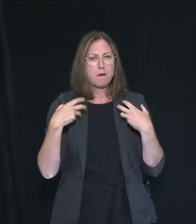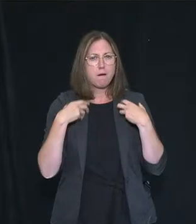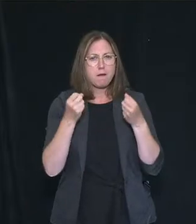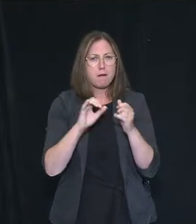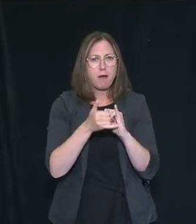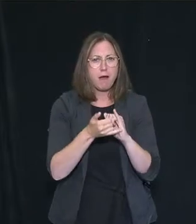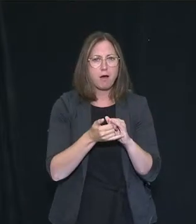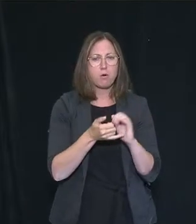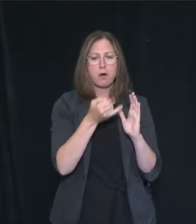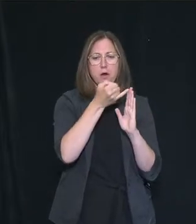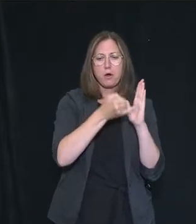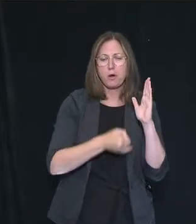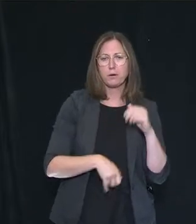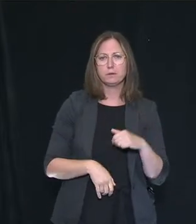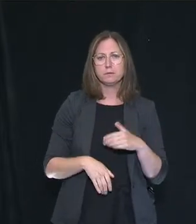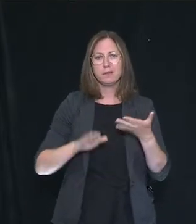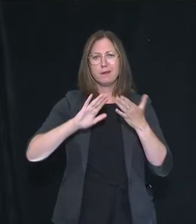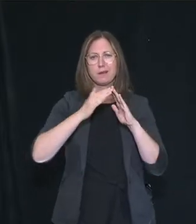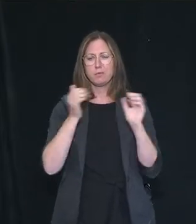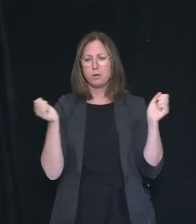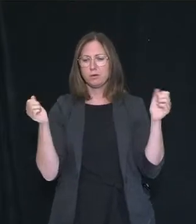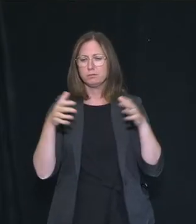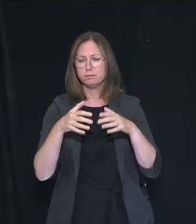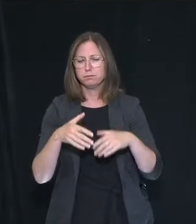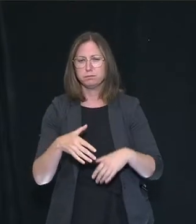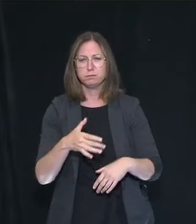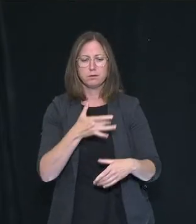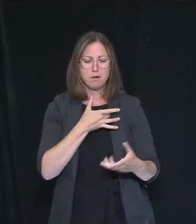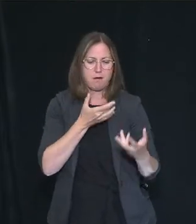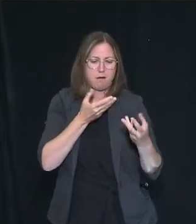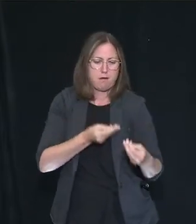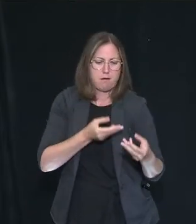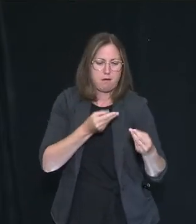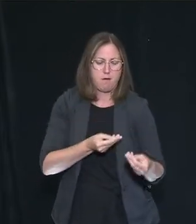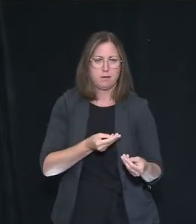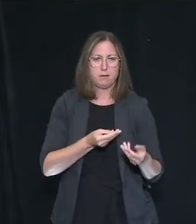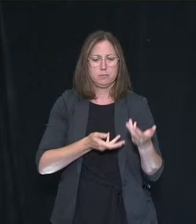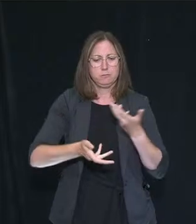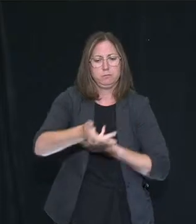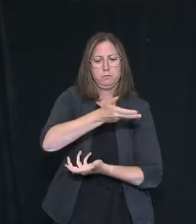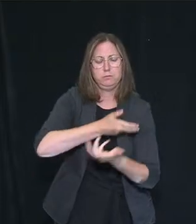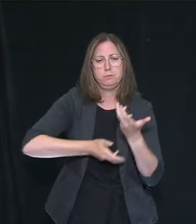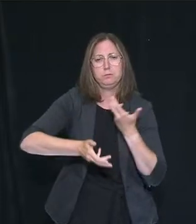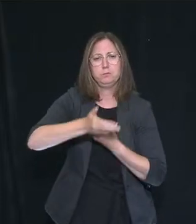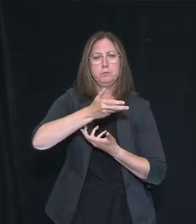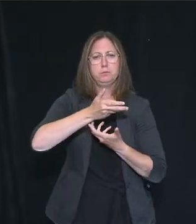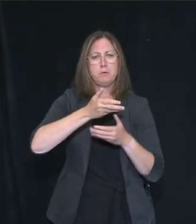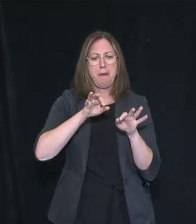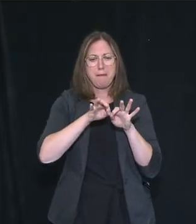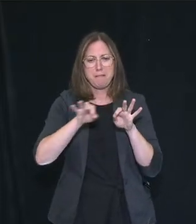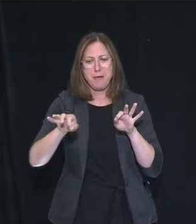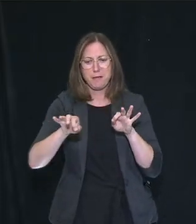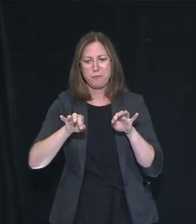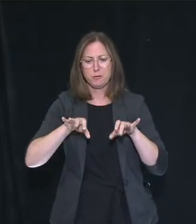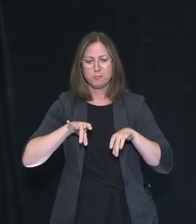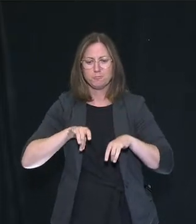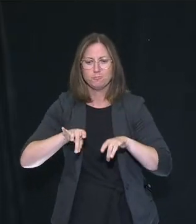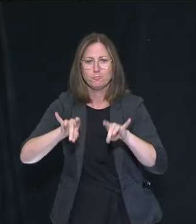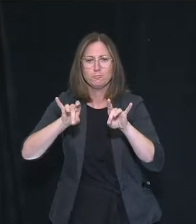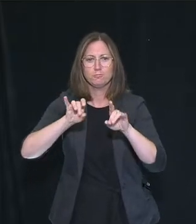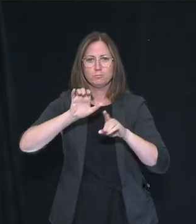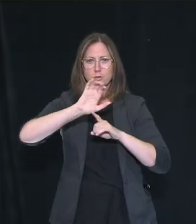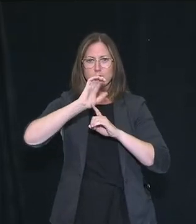community, through kindness, through generosity, through the revitalization of language, culture,